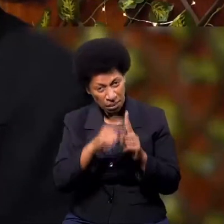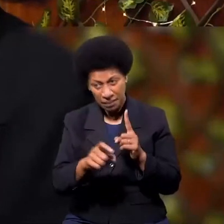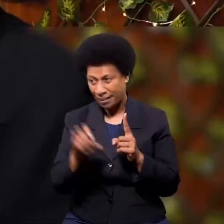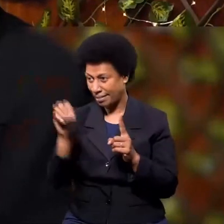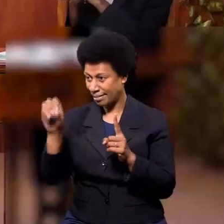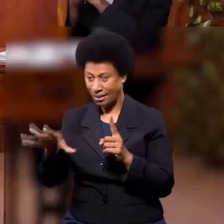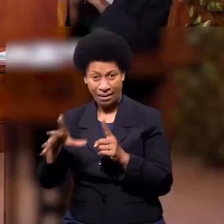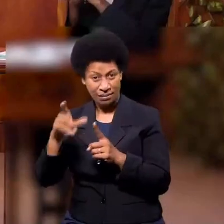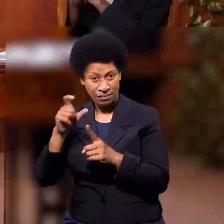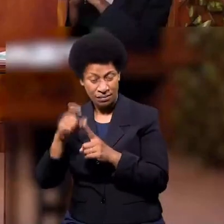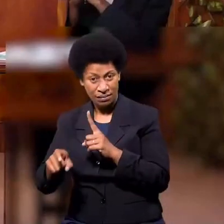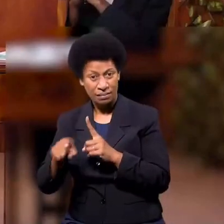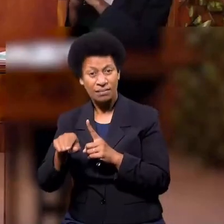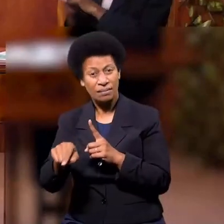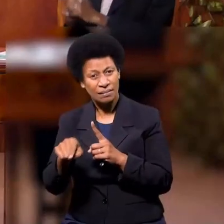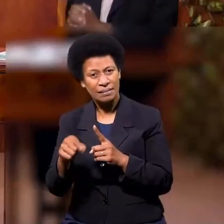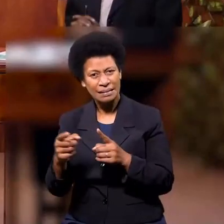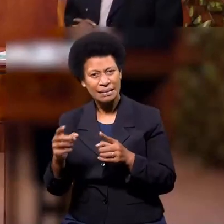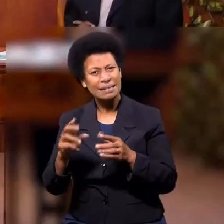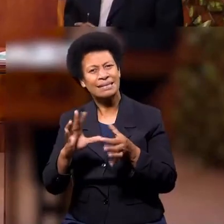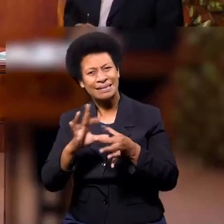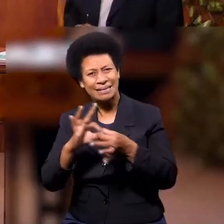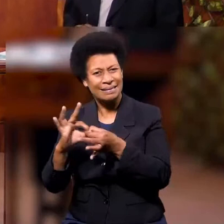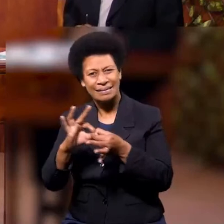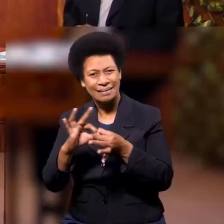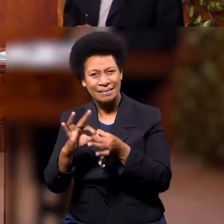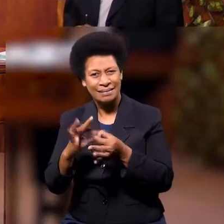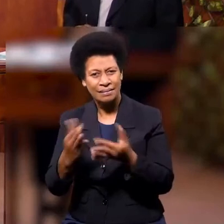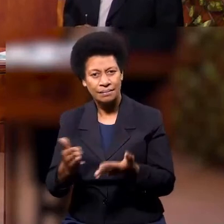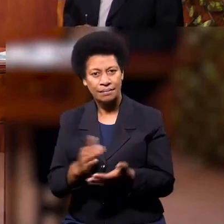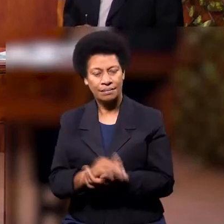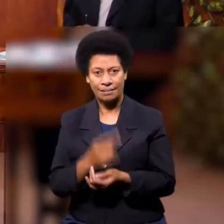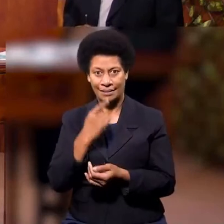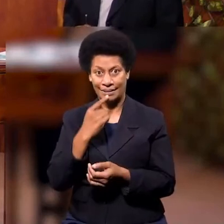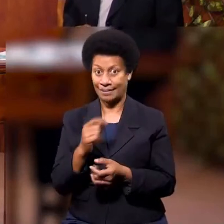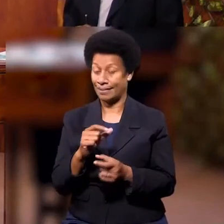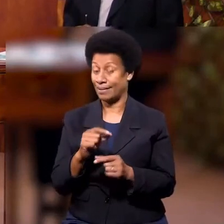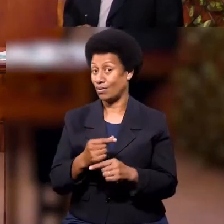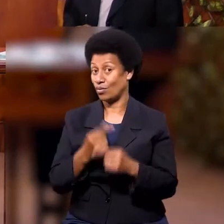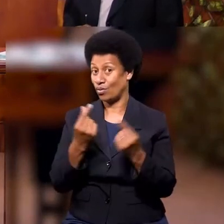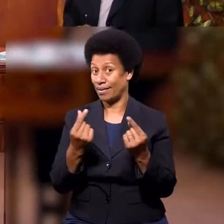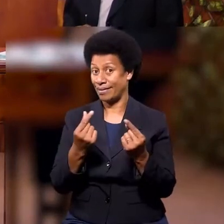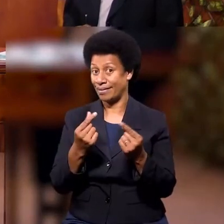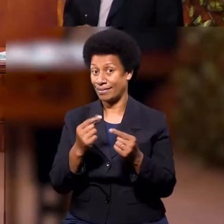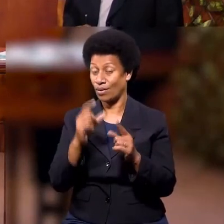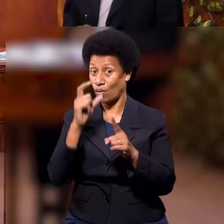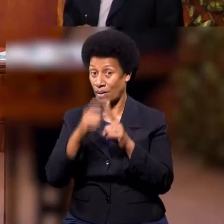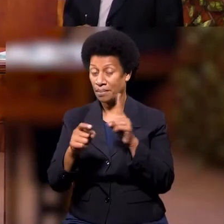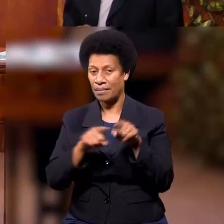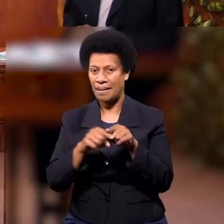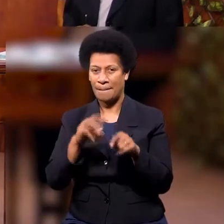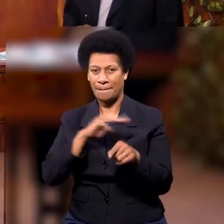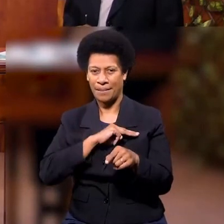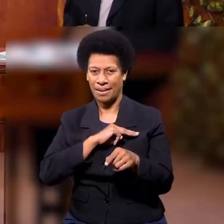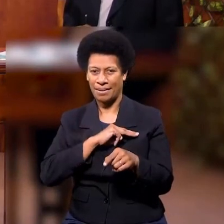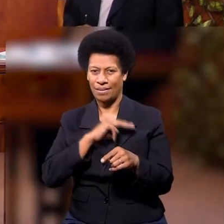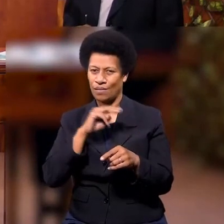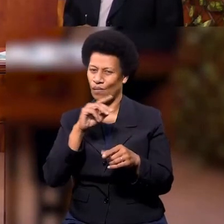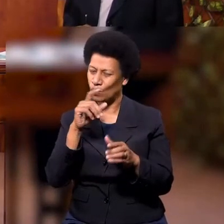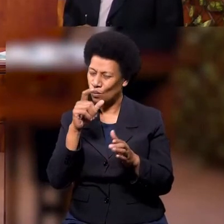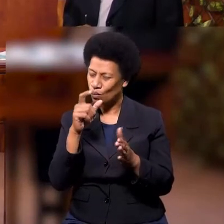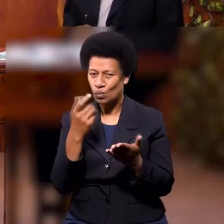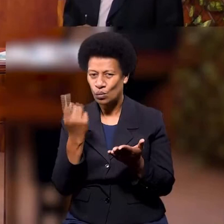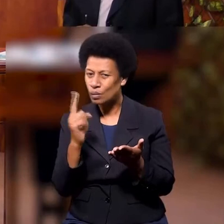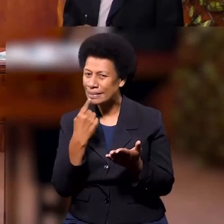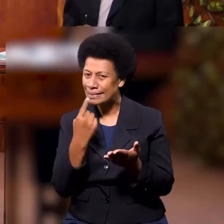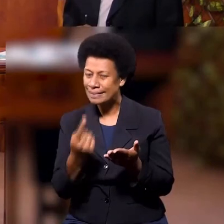Mm. I think the first and the great commandment, which Matthew has mentioned, that we must love